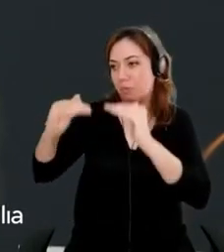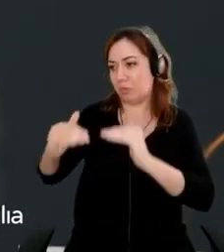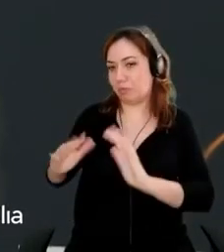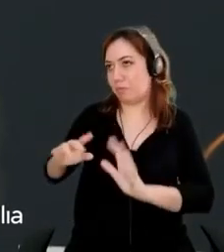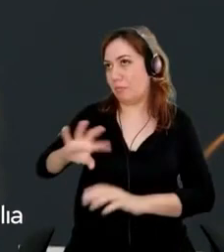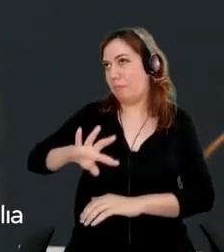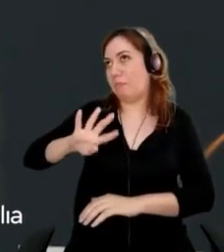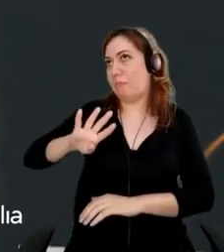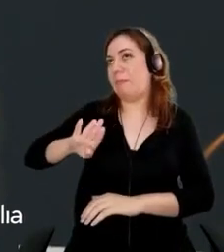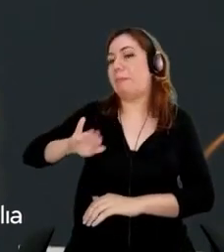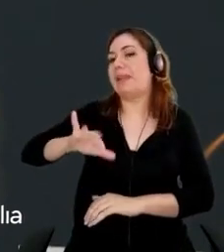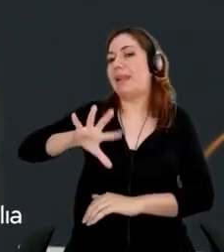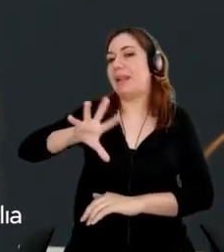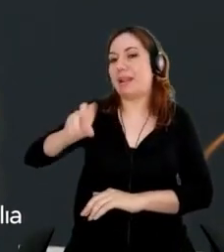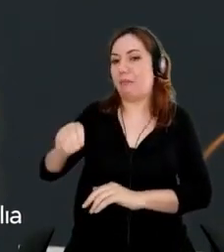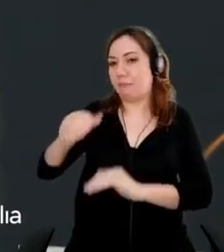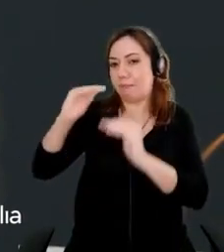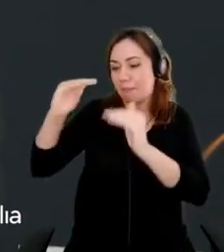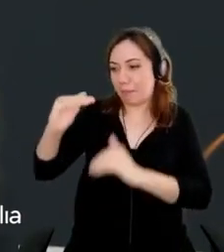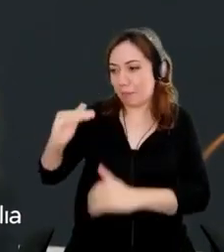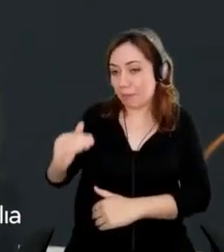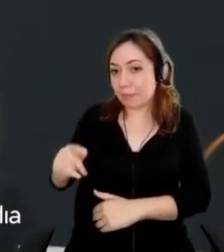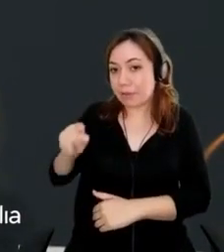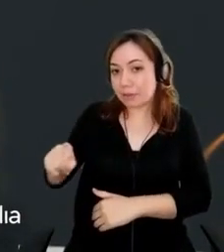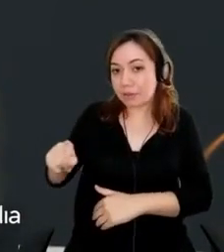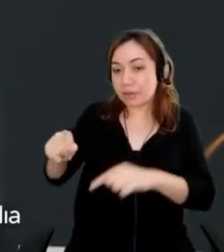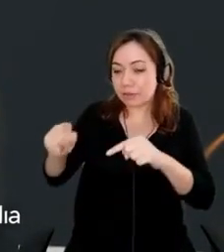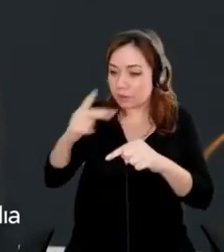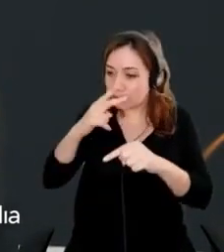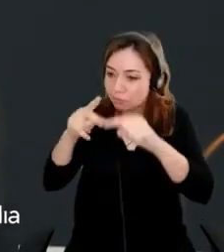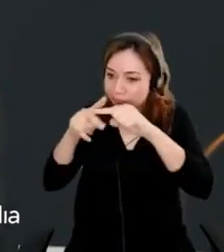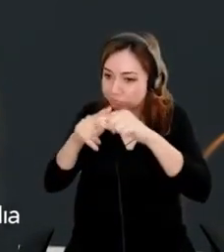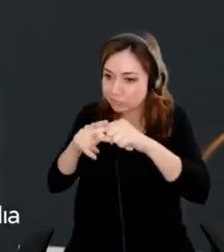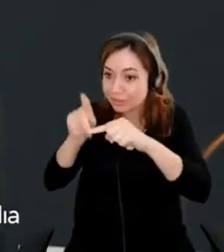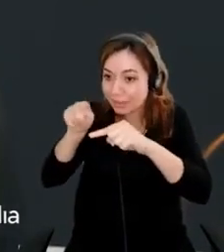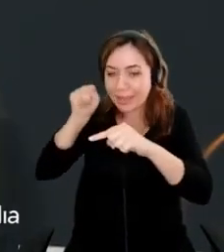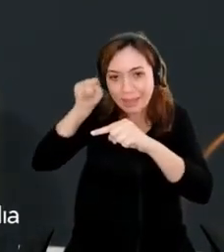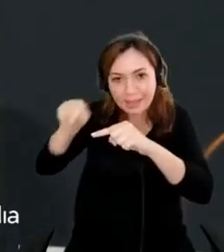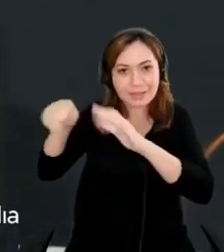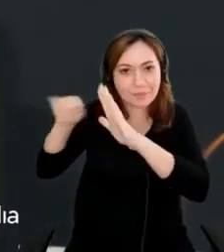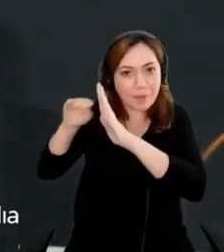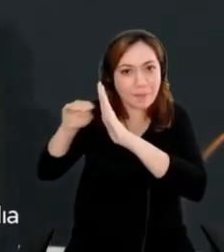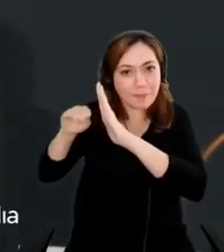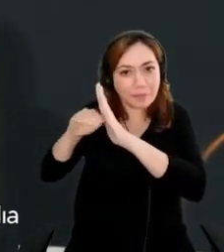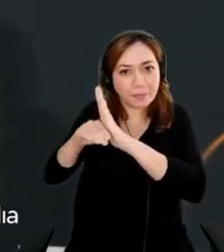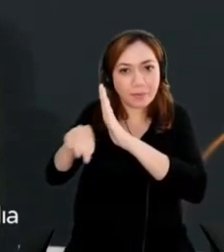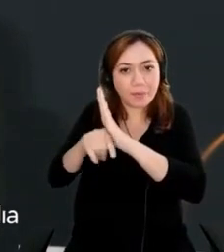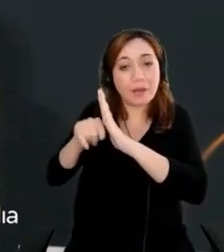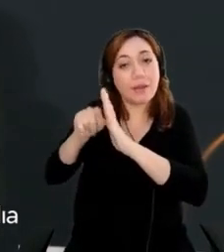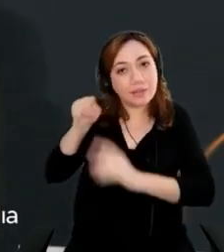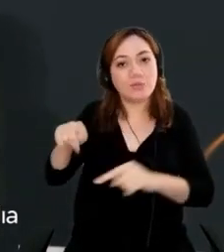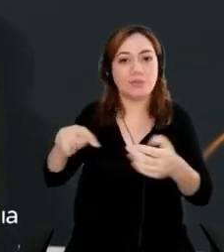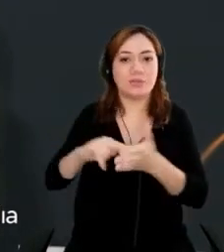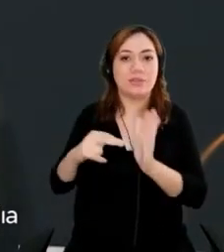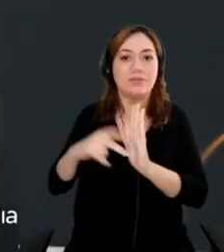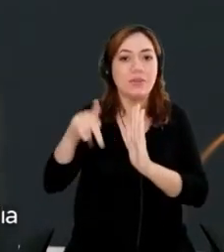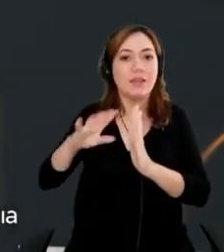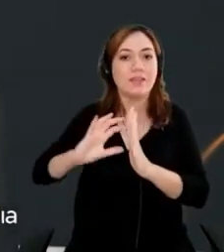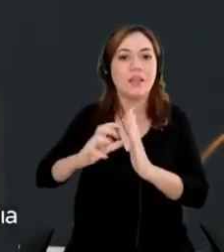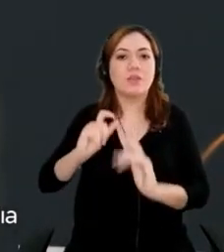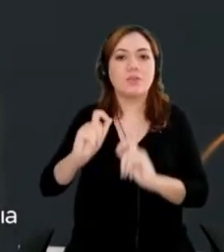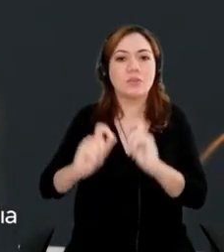and that's data. So what you've really done is you've taken a bunch of training data and